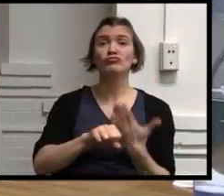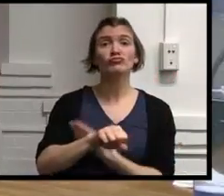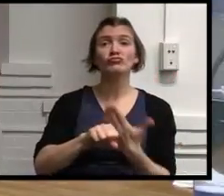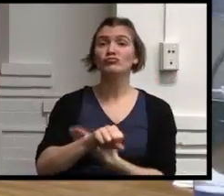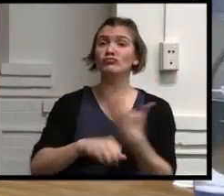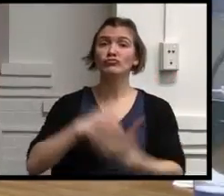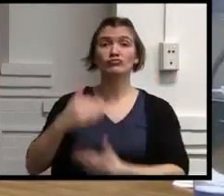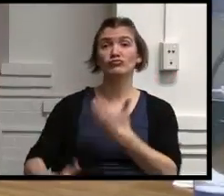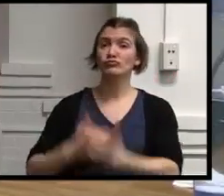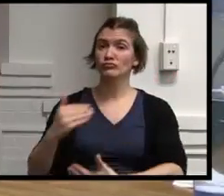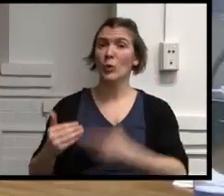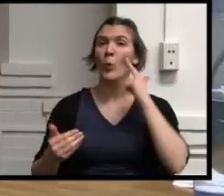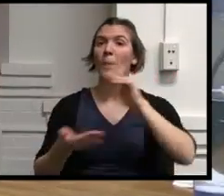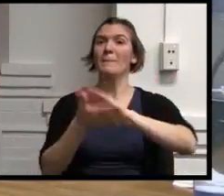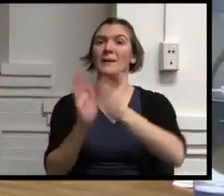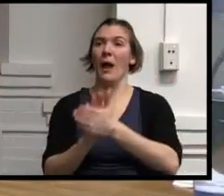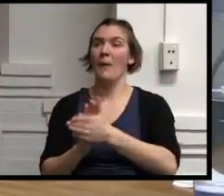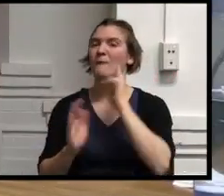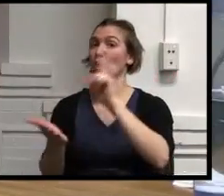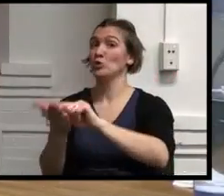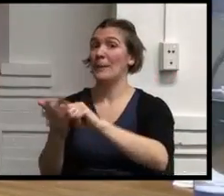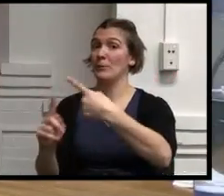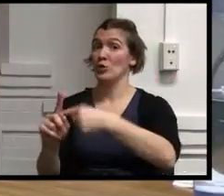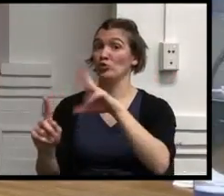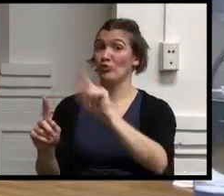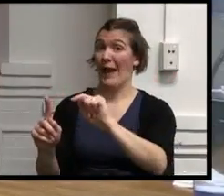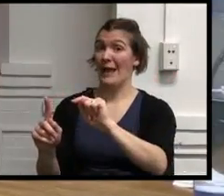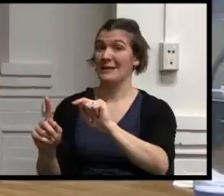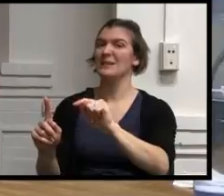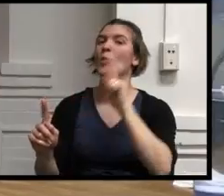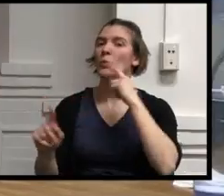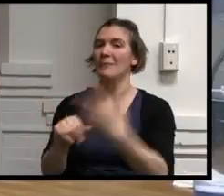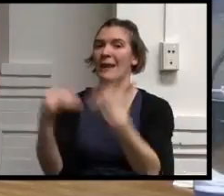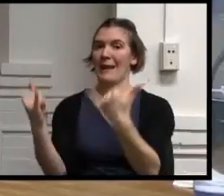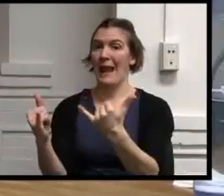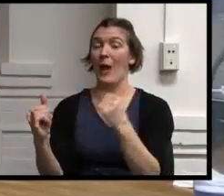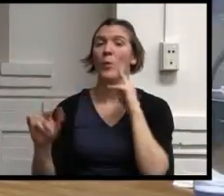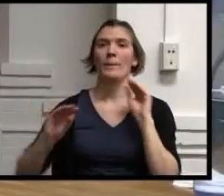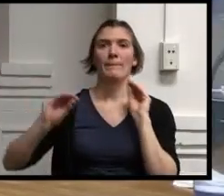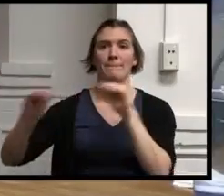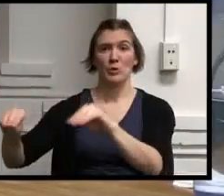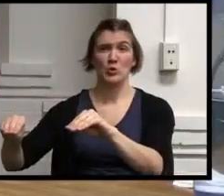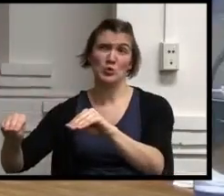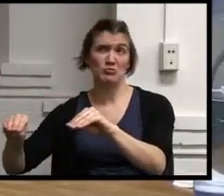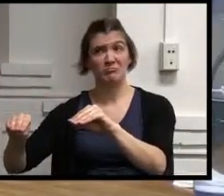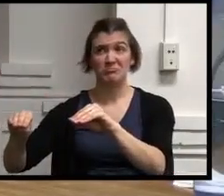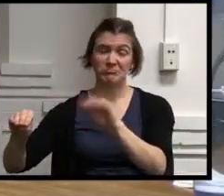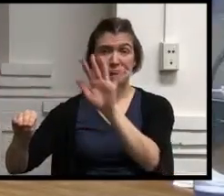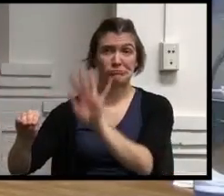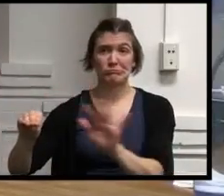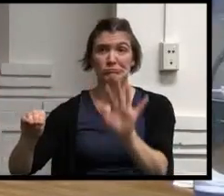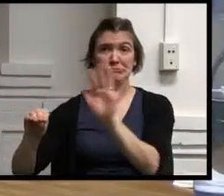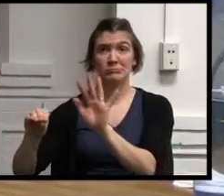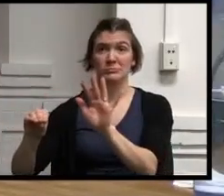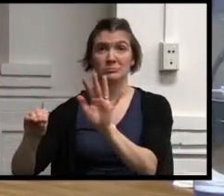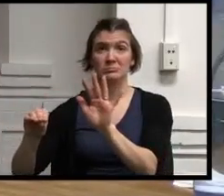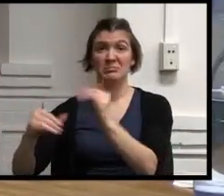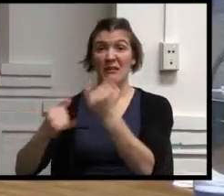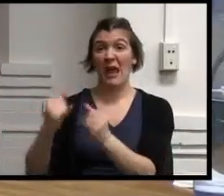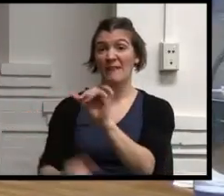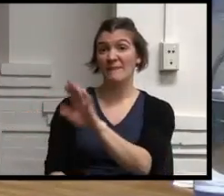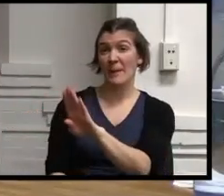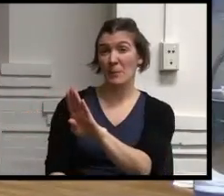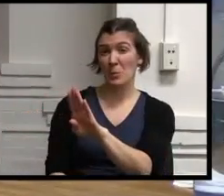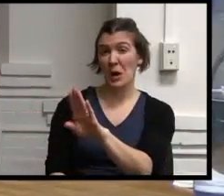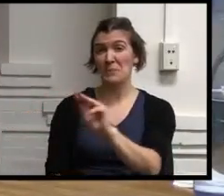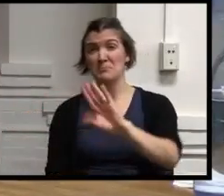in what will be the tenant space to make that ready for the reformer to move in. We expect that to happen the end of February